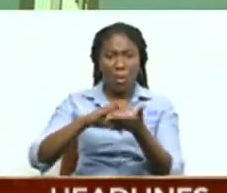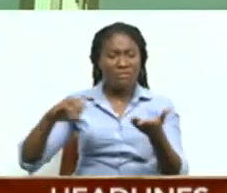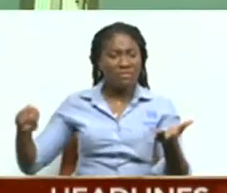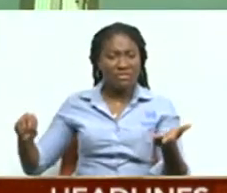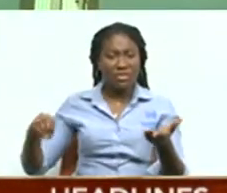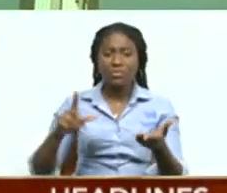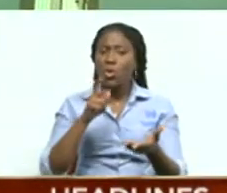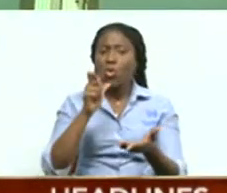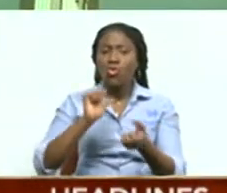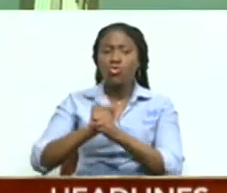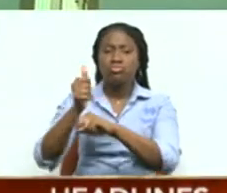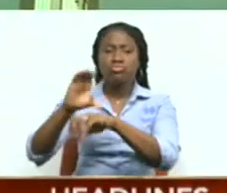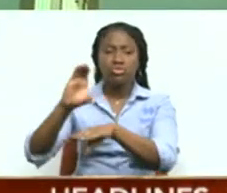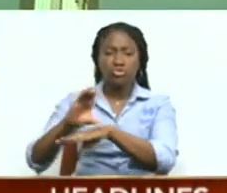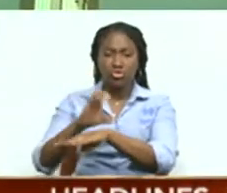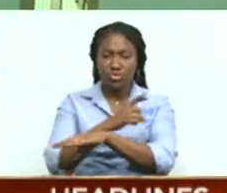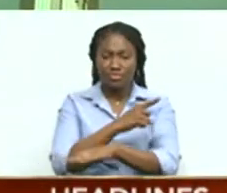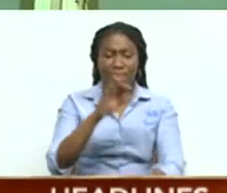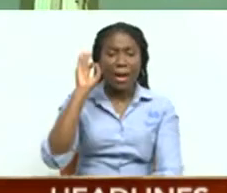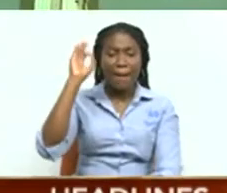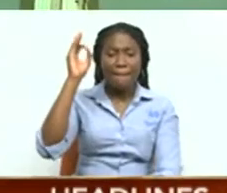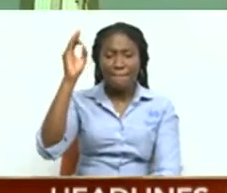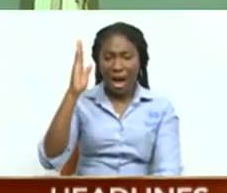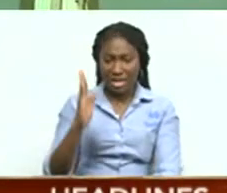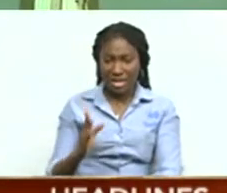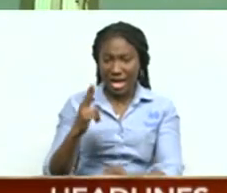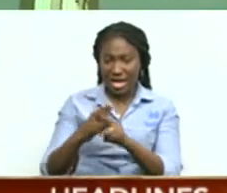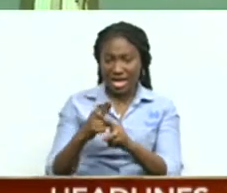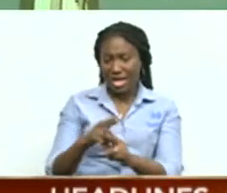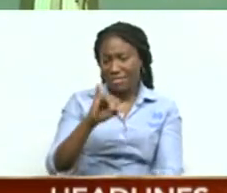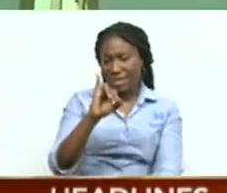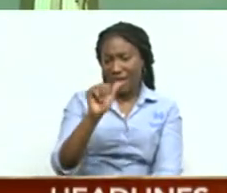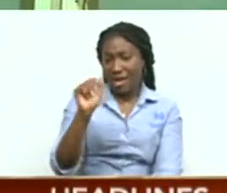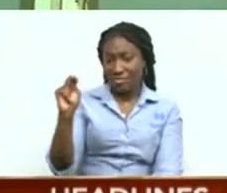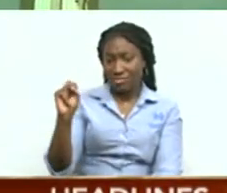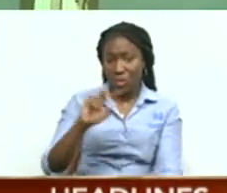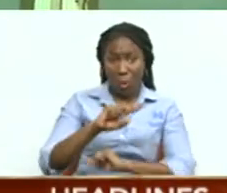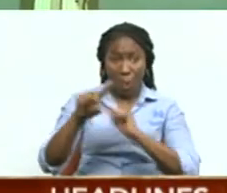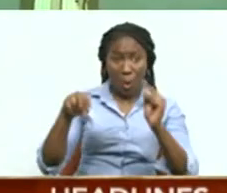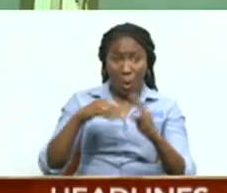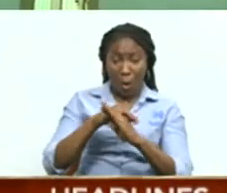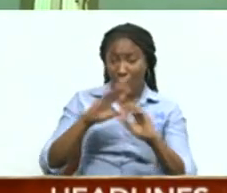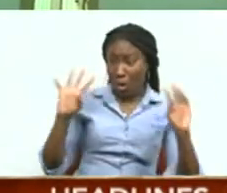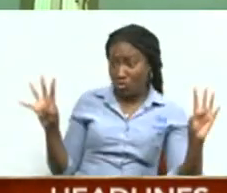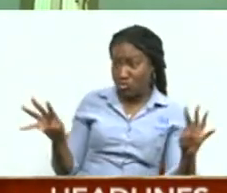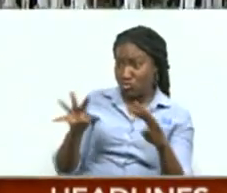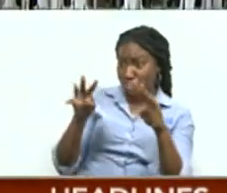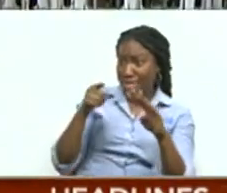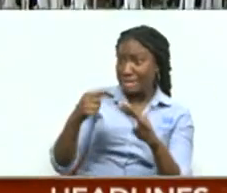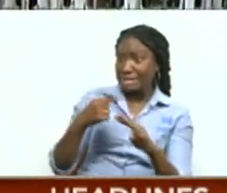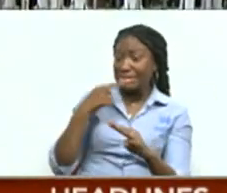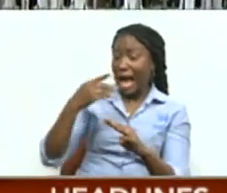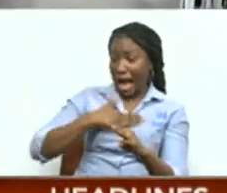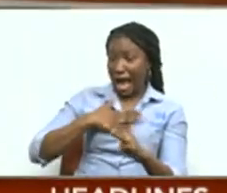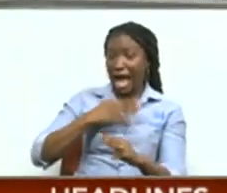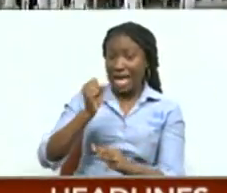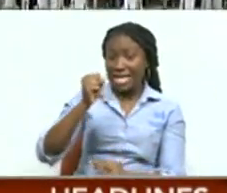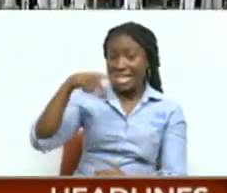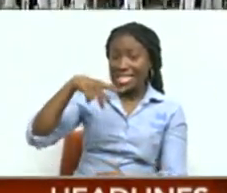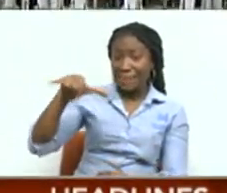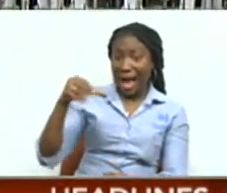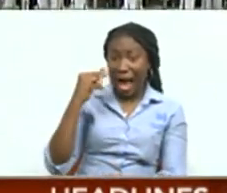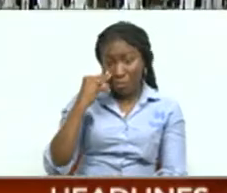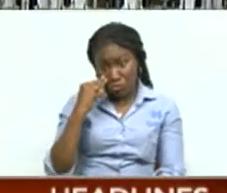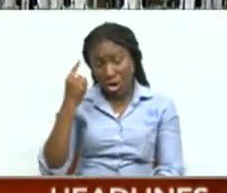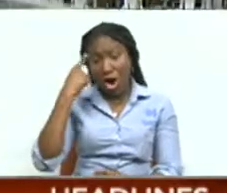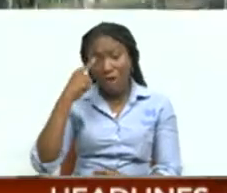Ian Brown. Pastor Brown shot into media spotlight after confessing that he was a spy for the SSA. The SSA is currently